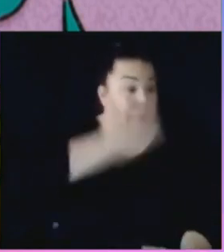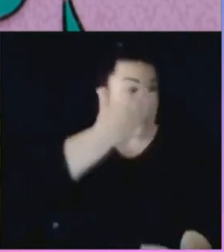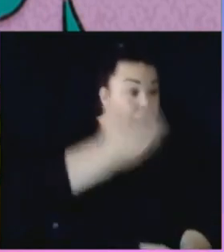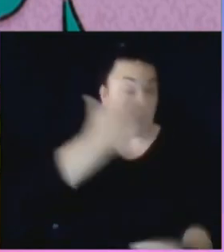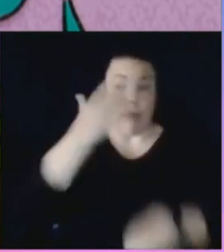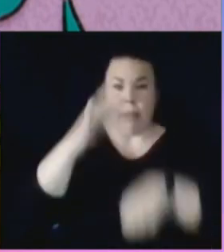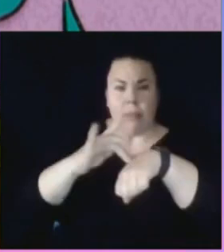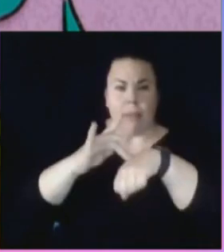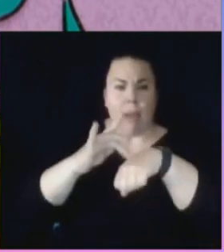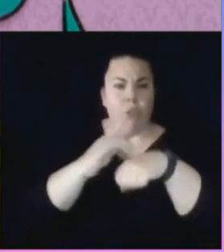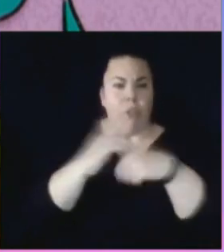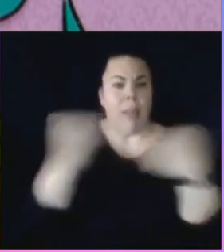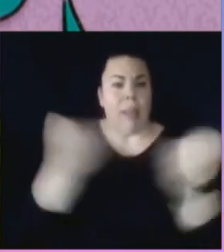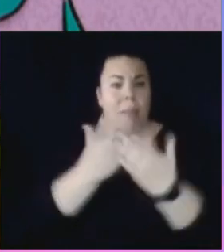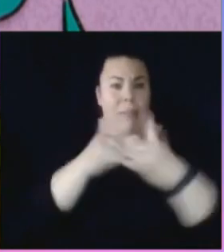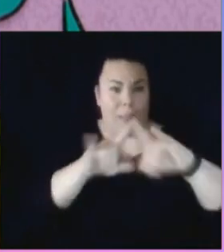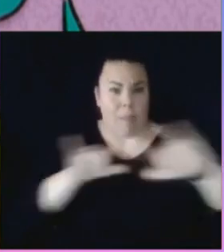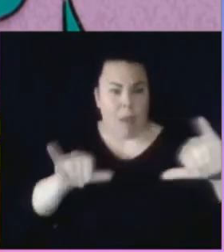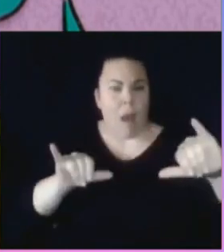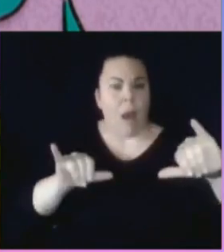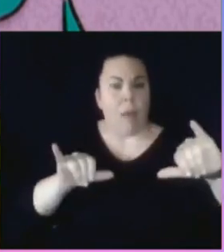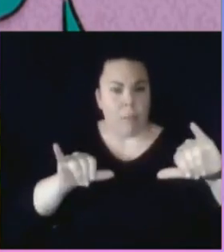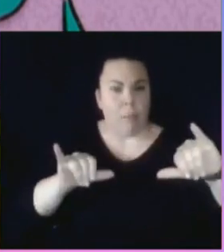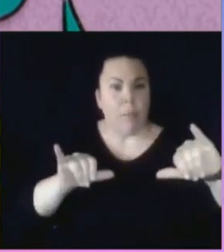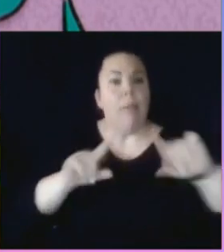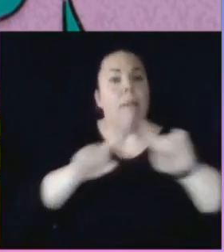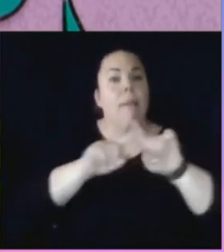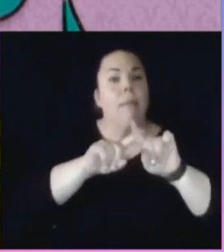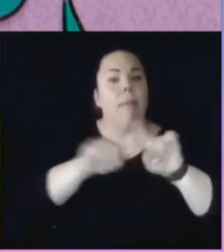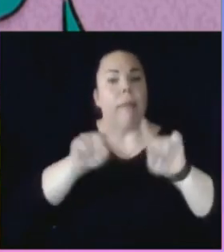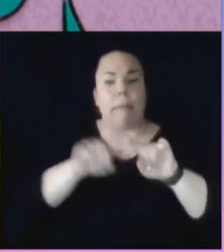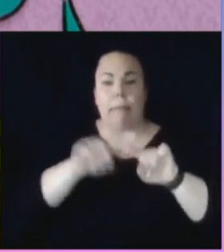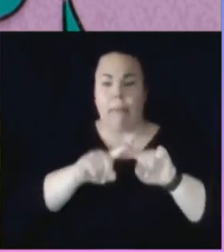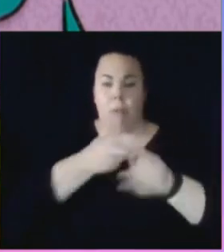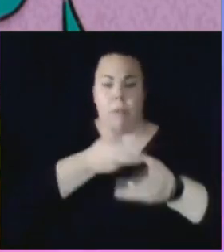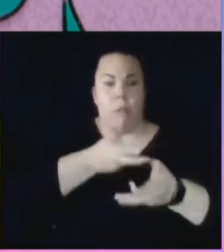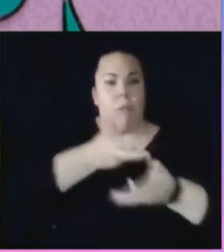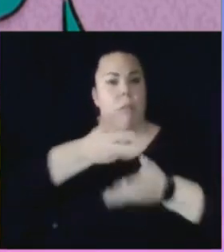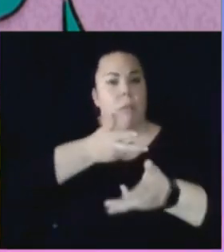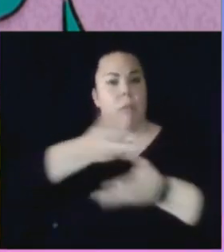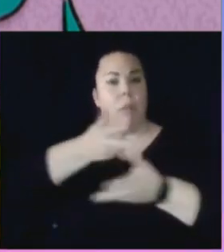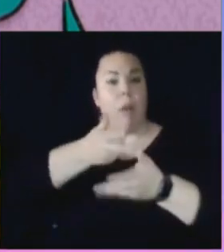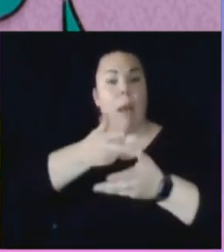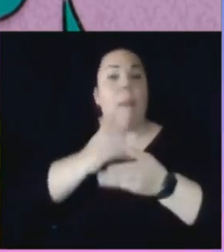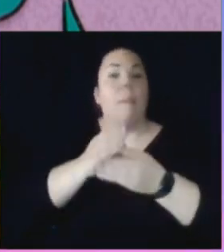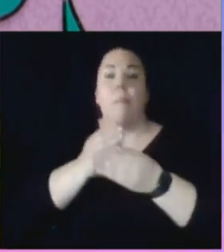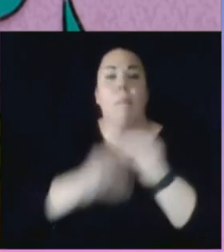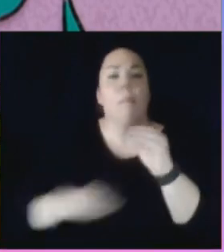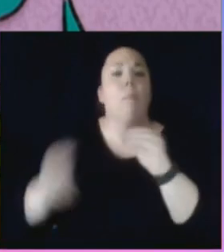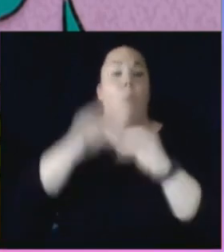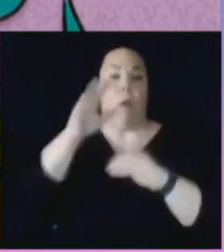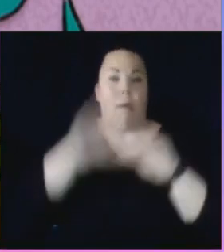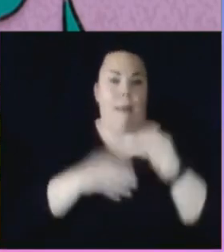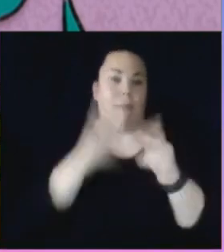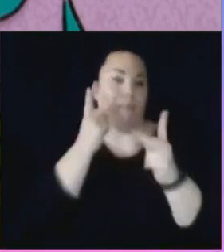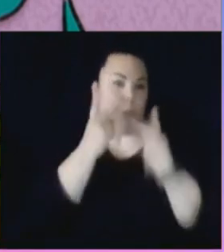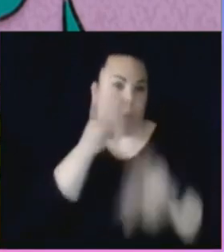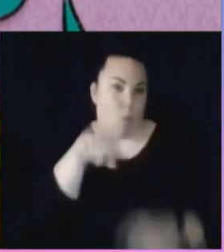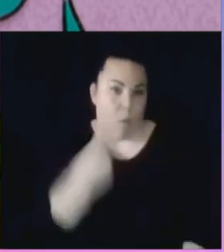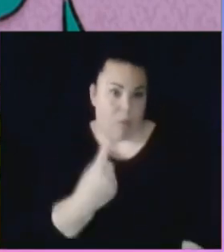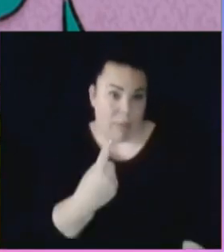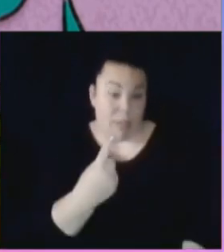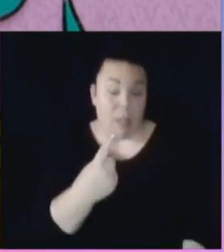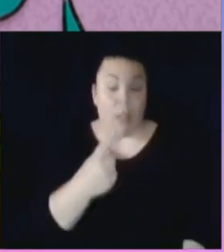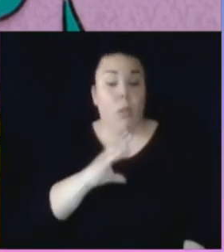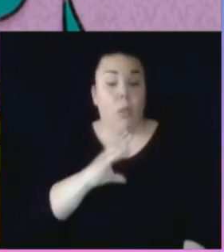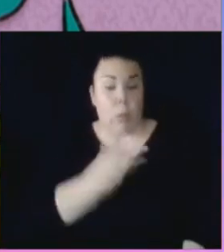there's so many other ways of engaging that are beyond the visual. And I think when it comes to trans people, for so long, we've been denied